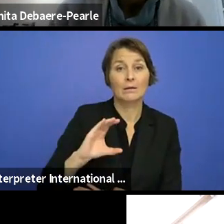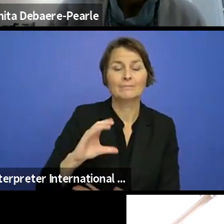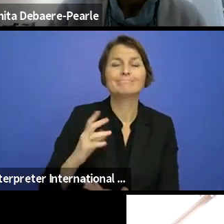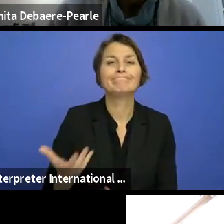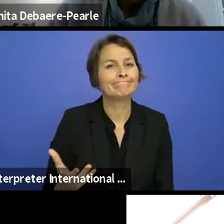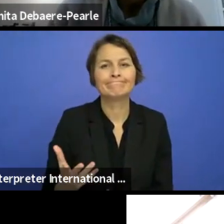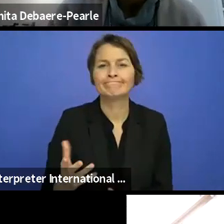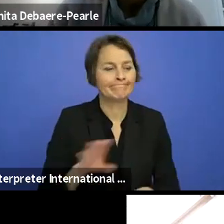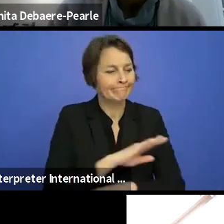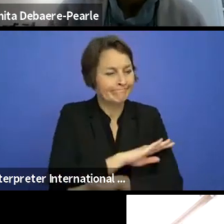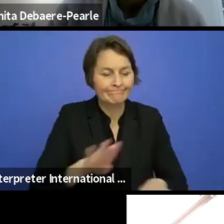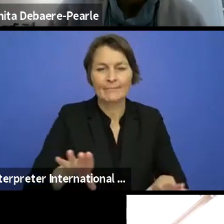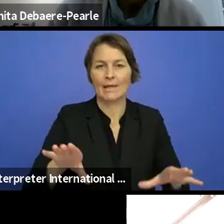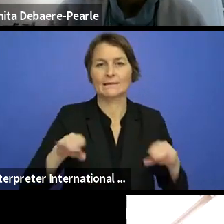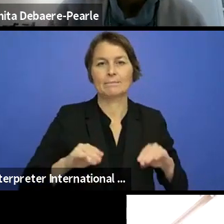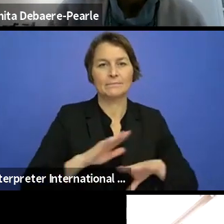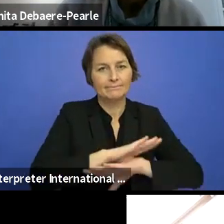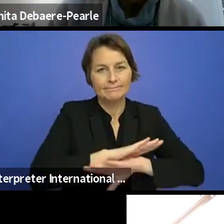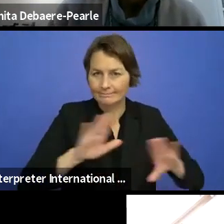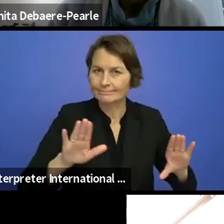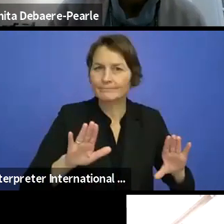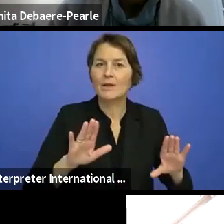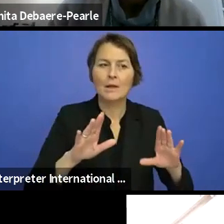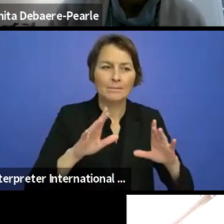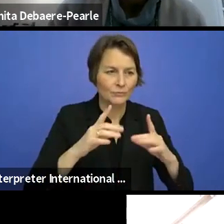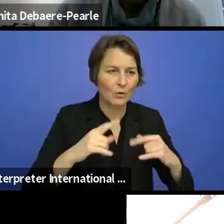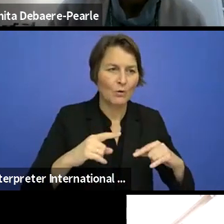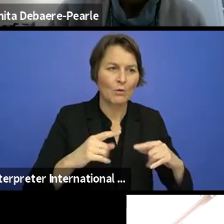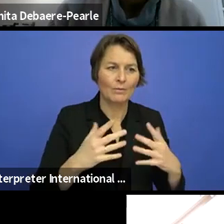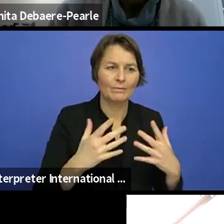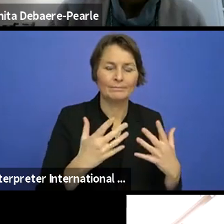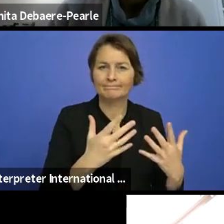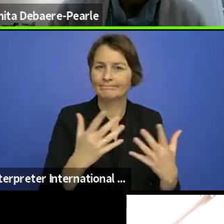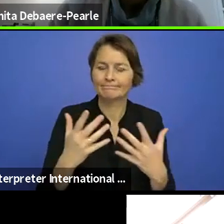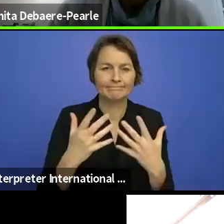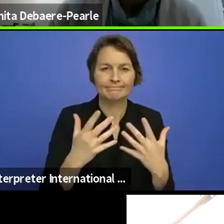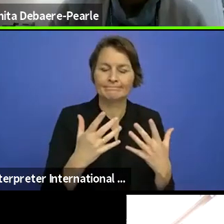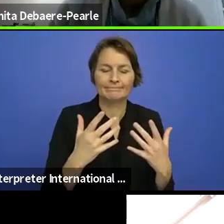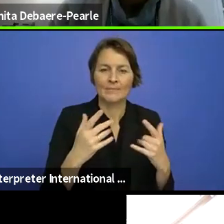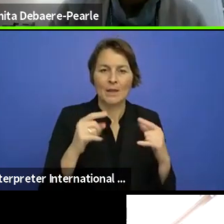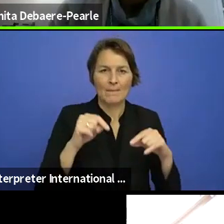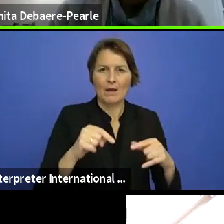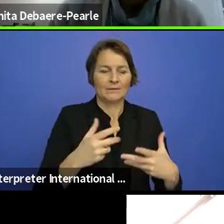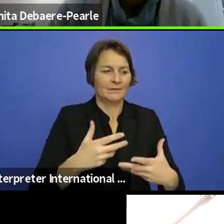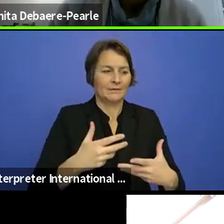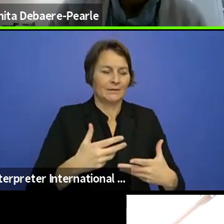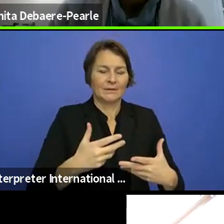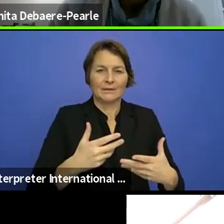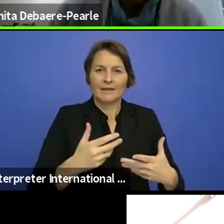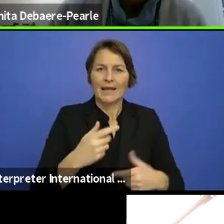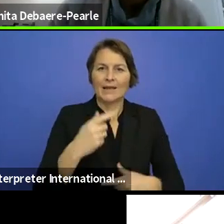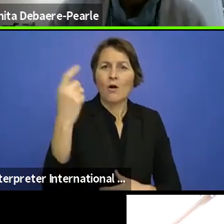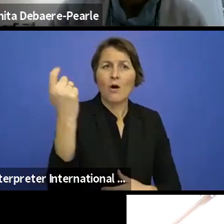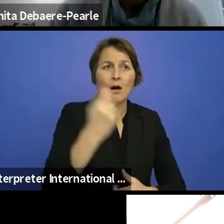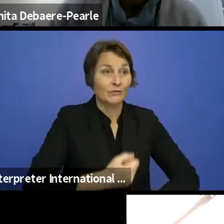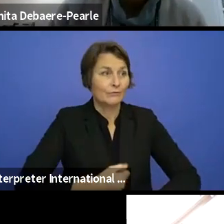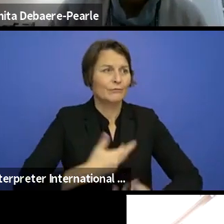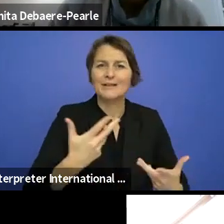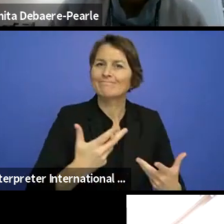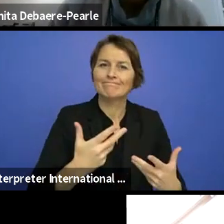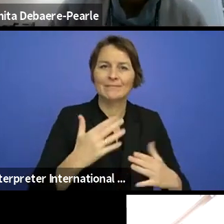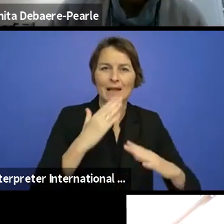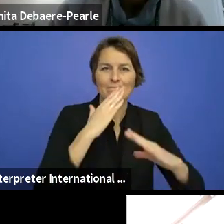cannot accept, that we cannot have possible in Europe, because it diminishes the freedom of the arts. And therefore, I want to ensure that we